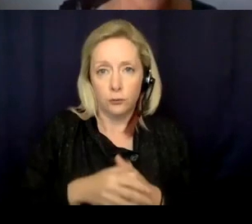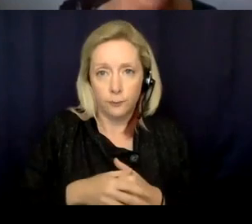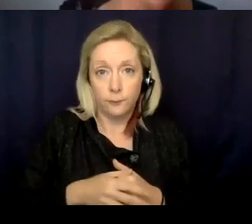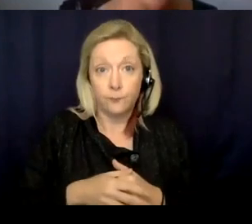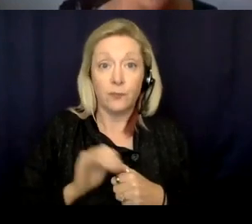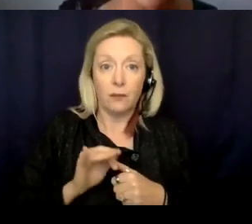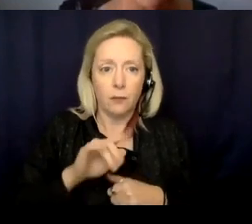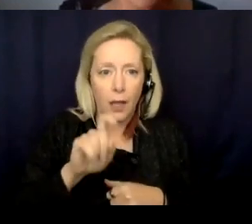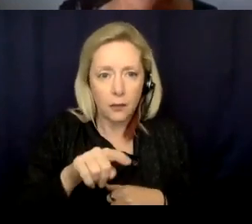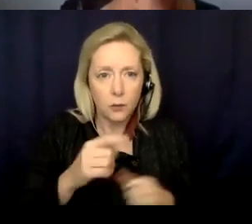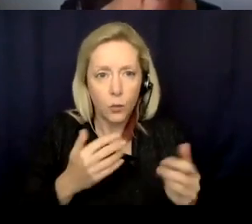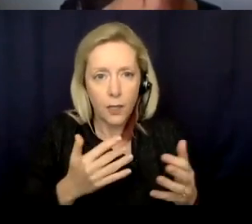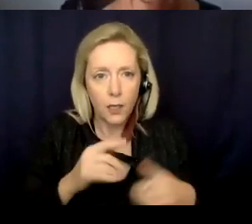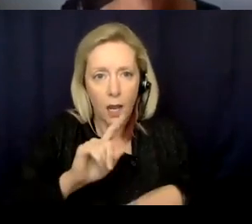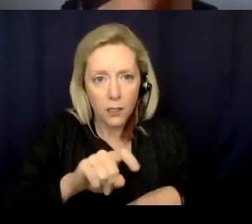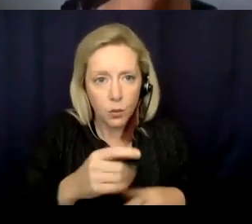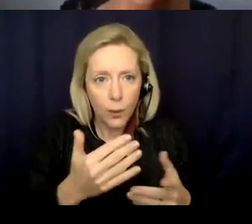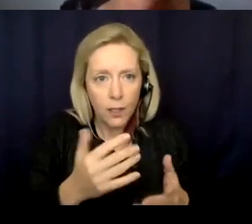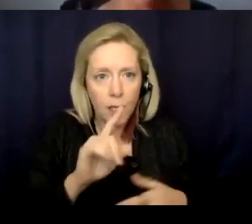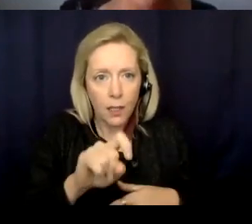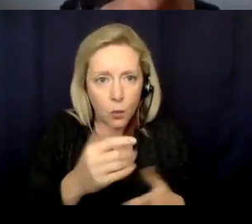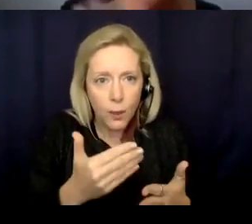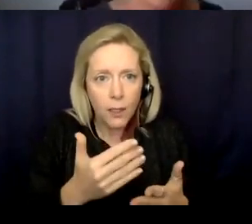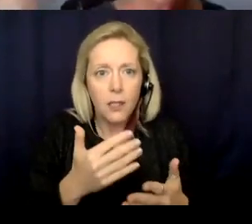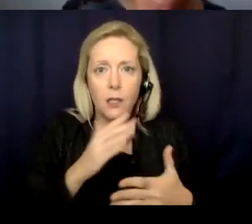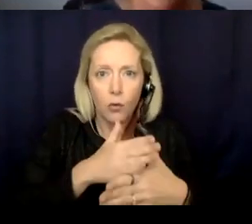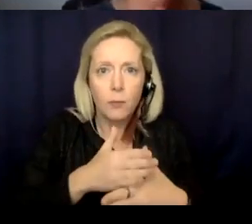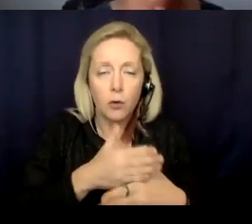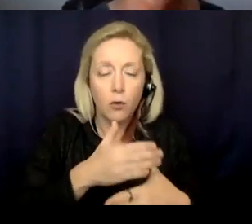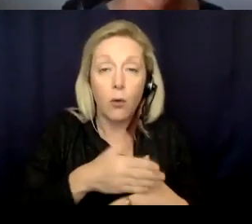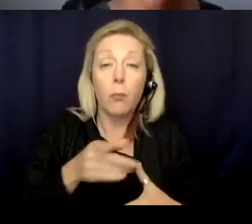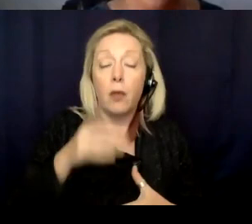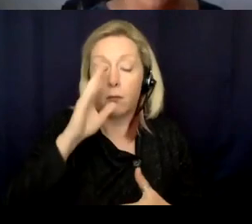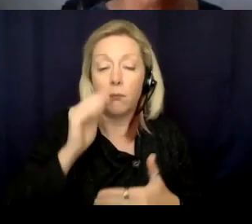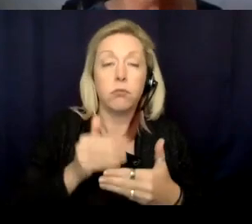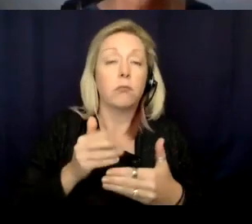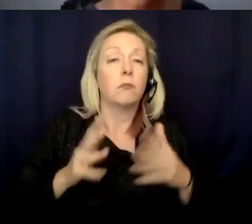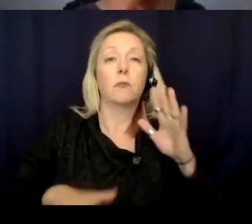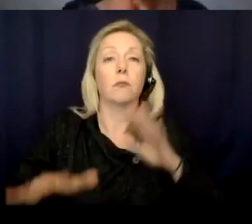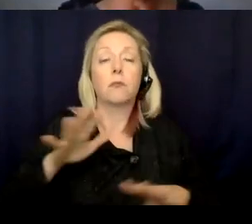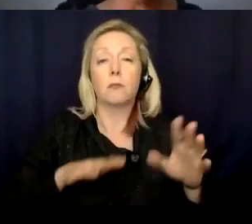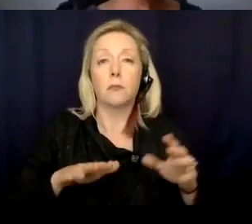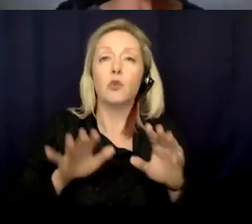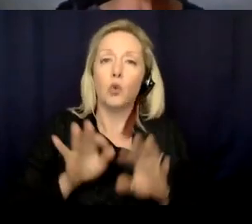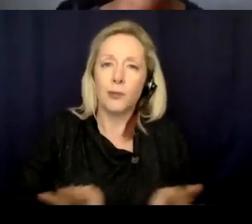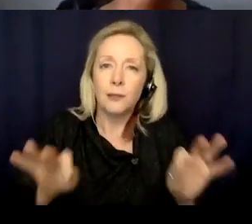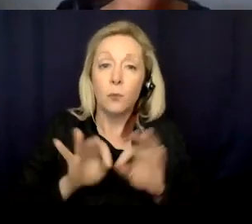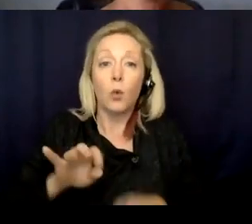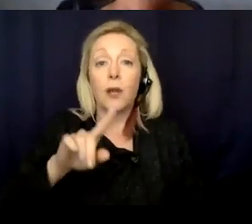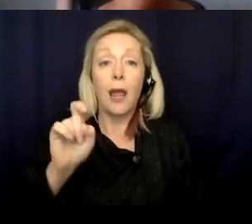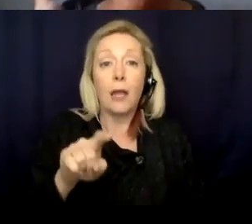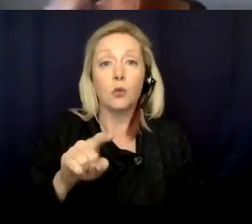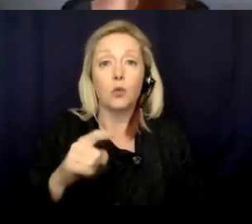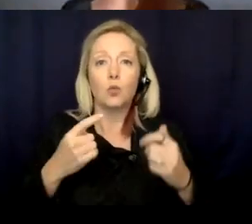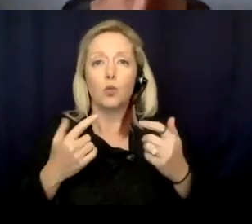time that we're asking another question, every time we're interrupting, then it's like they have to start over again. So we want to give them time to